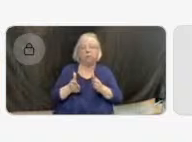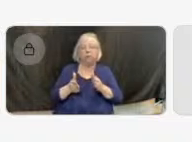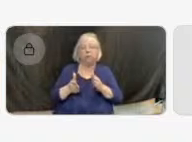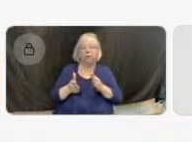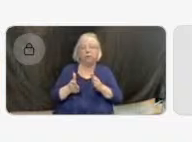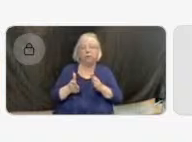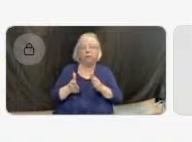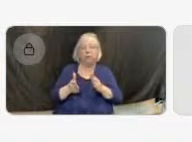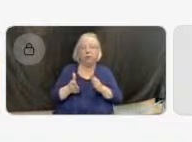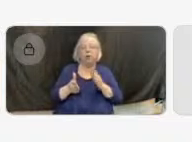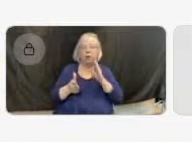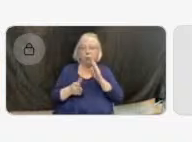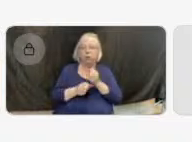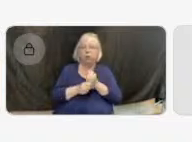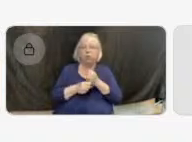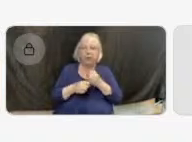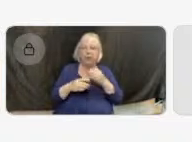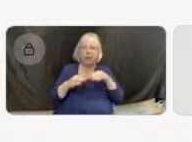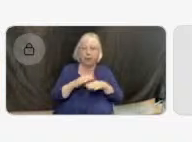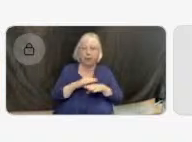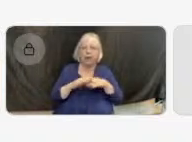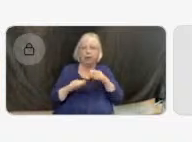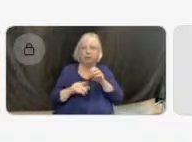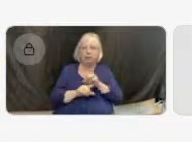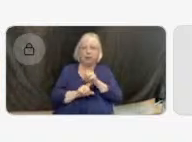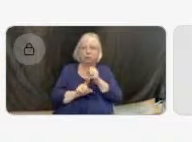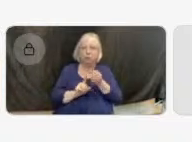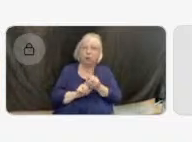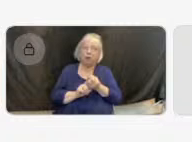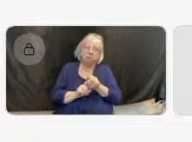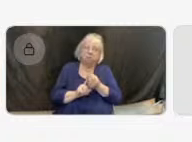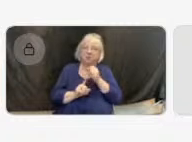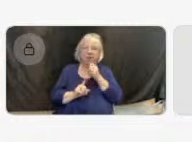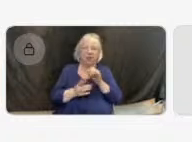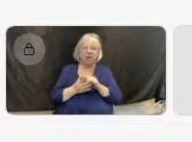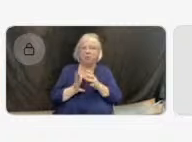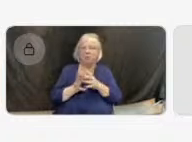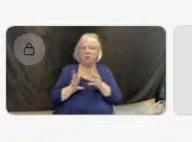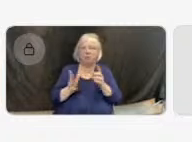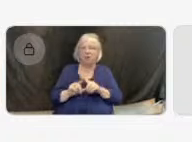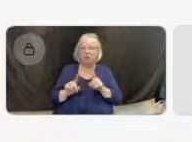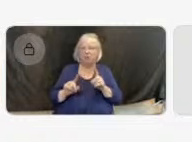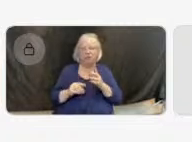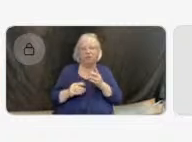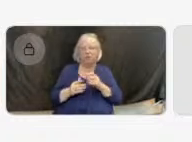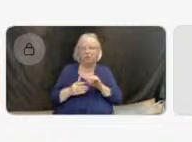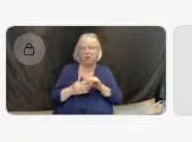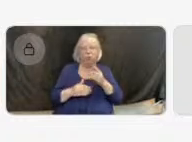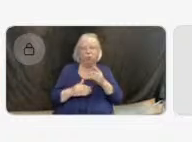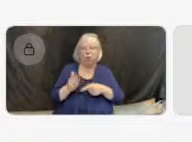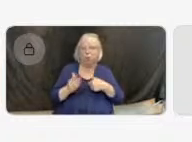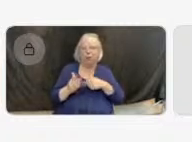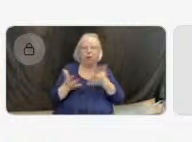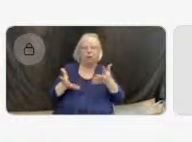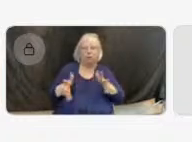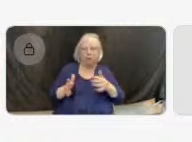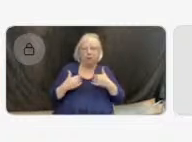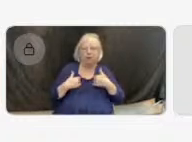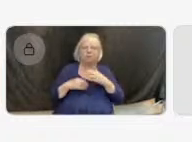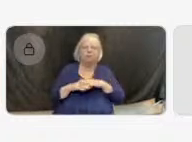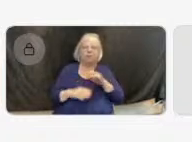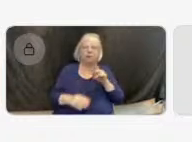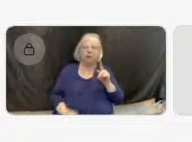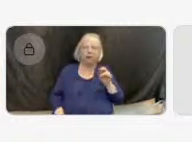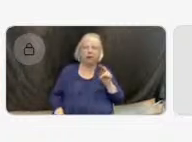an in-out situation, not that different than what we already have on Canis Road, in